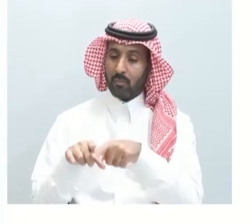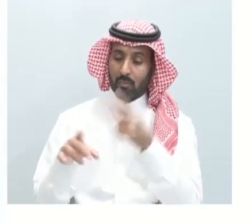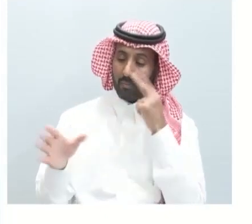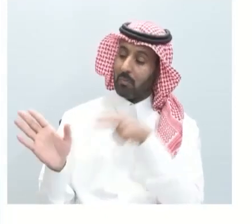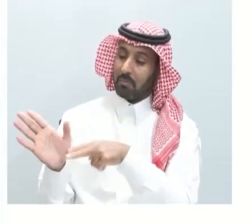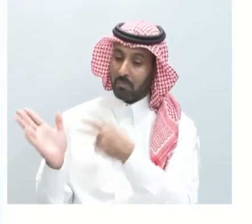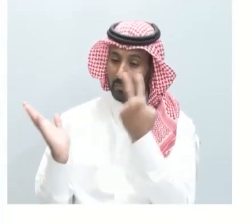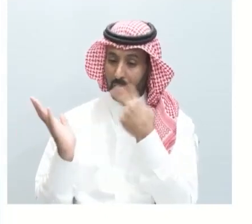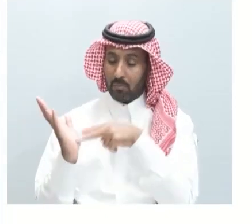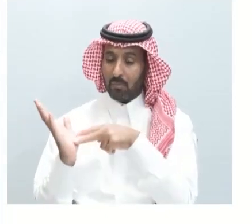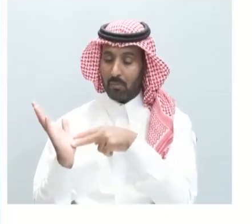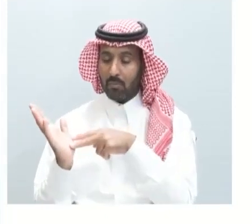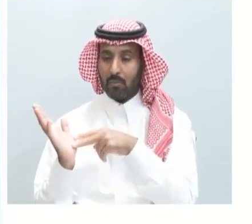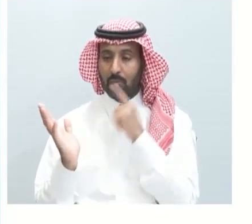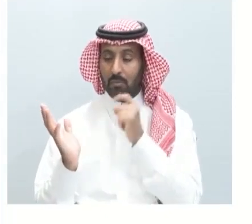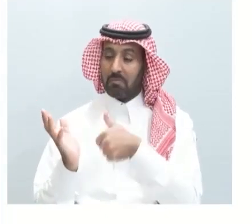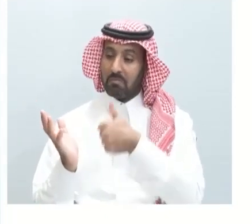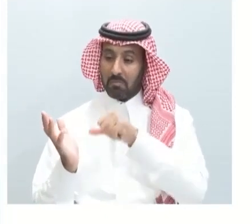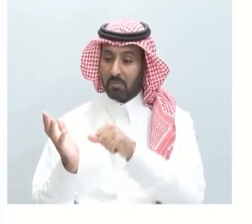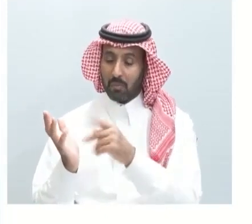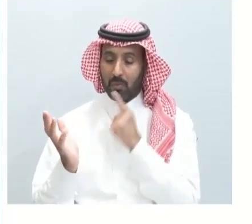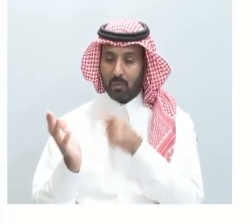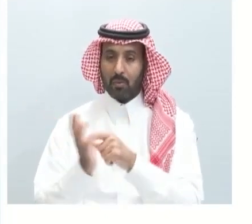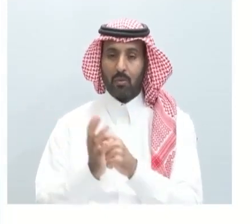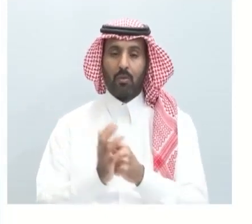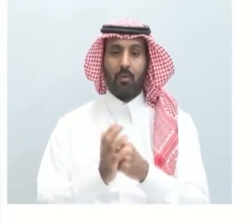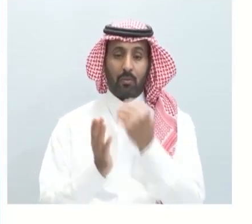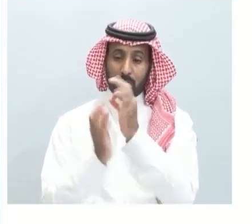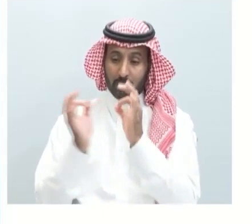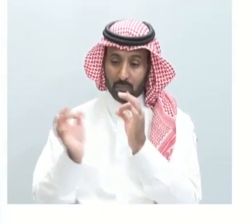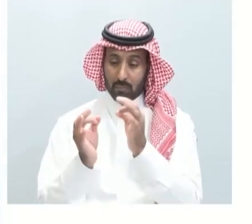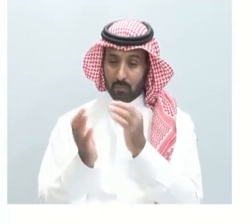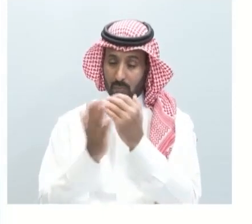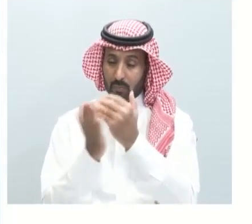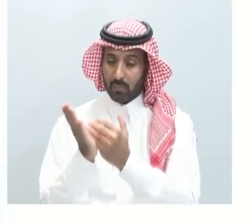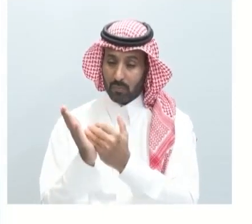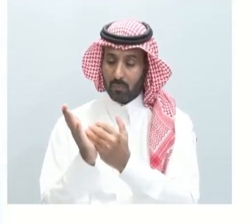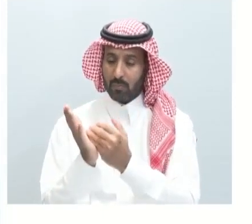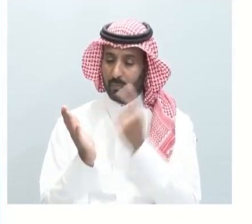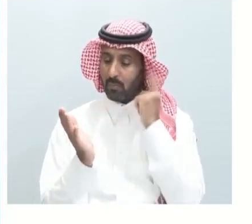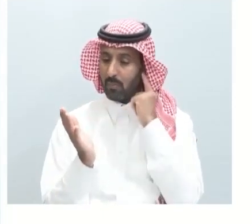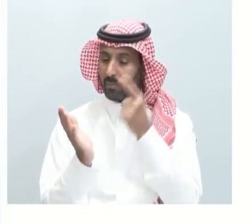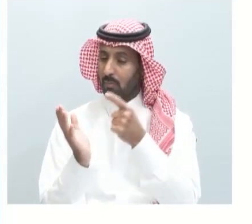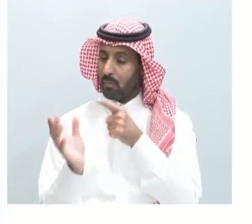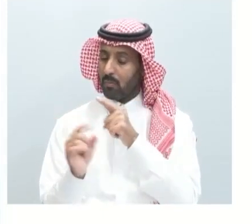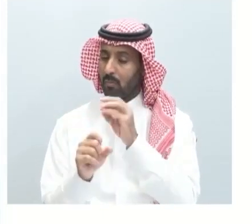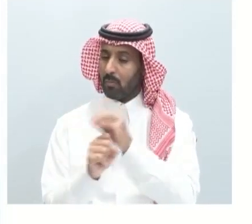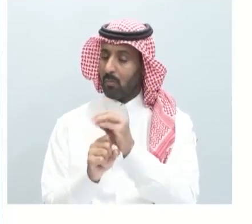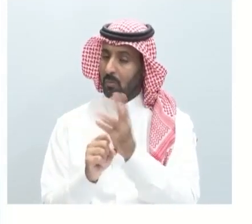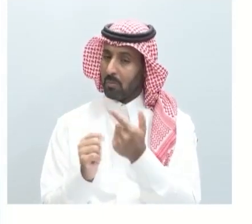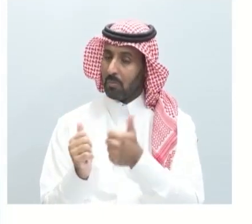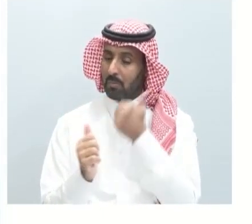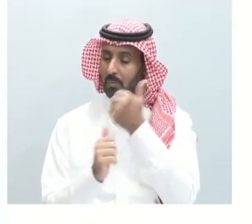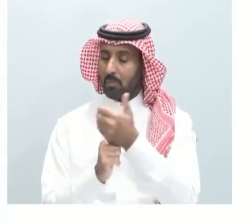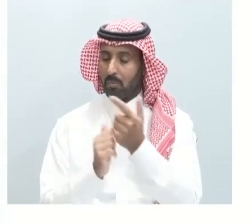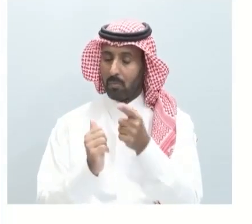so show it to our partner and get his feedback and try to organize your essays then listen to your partner's explanation you